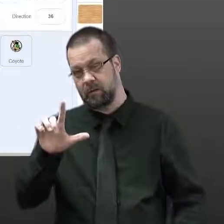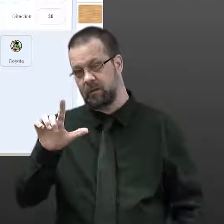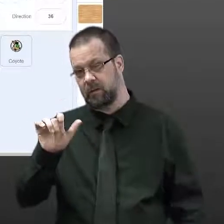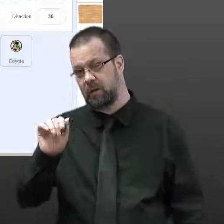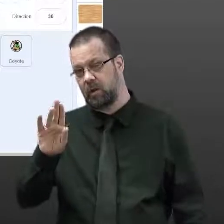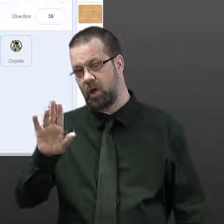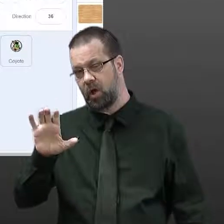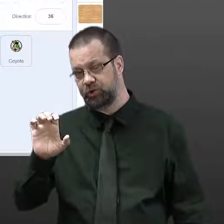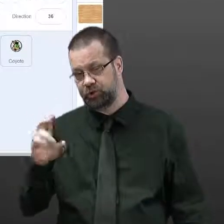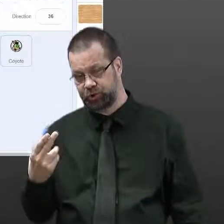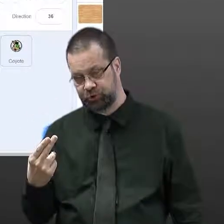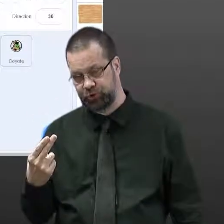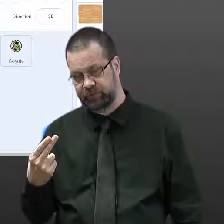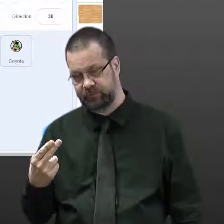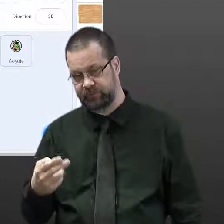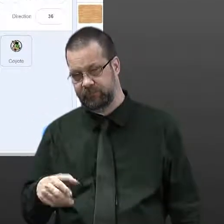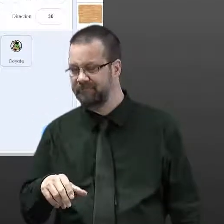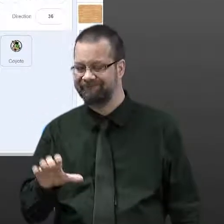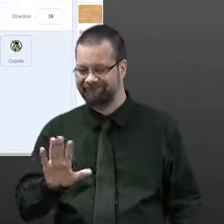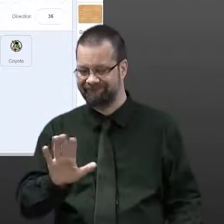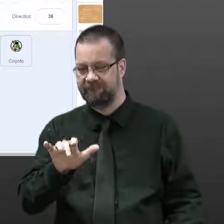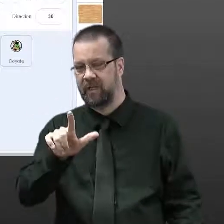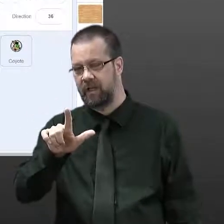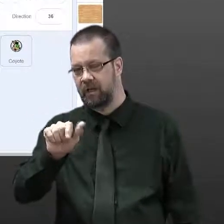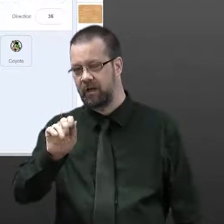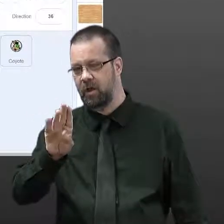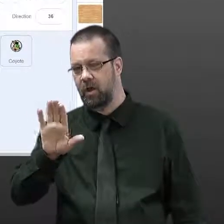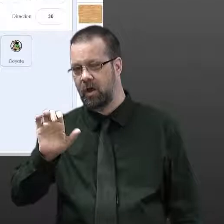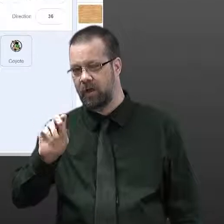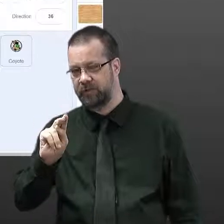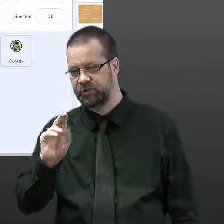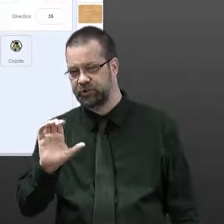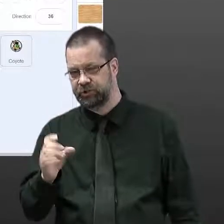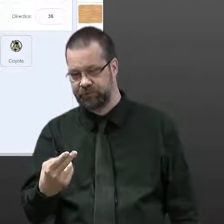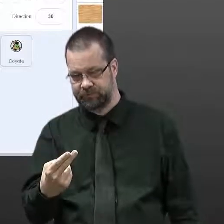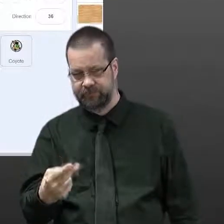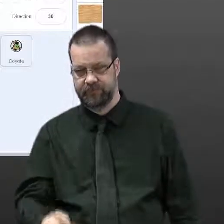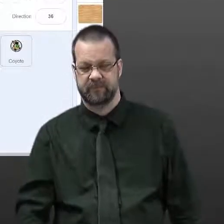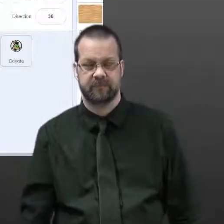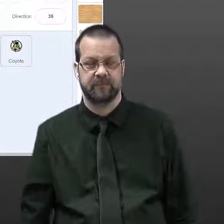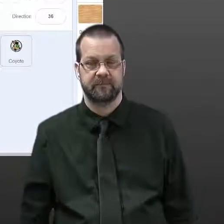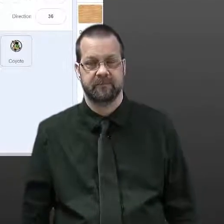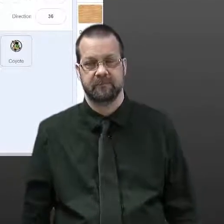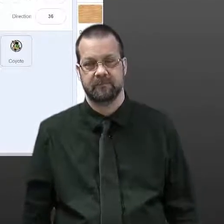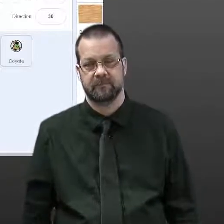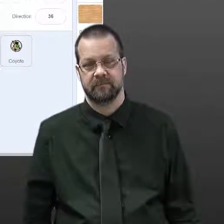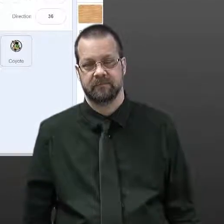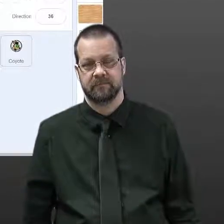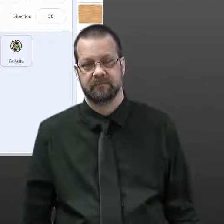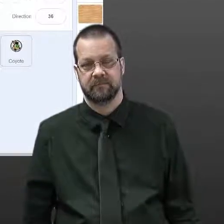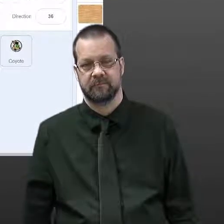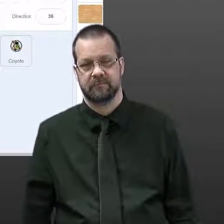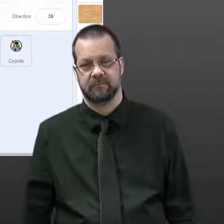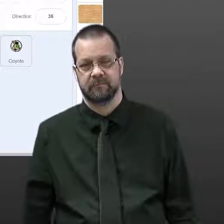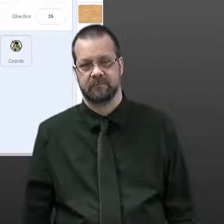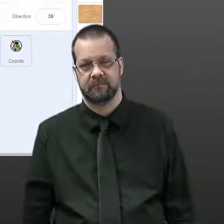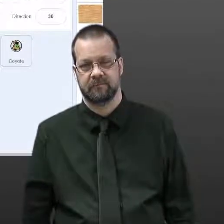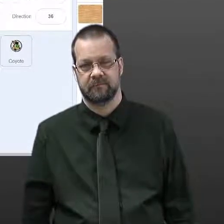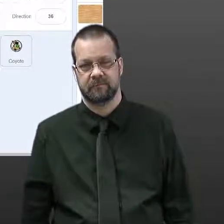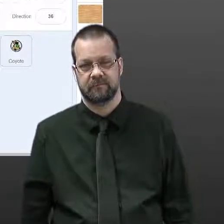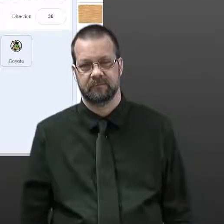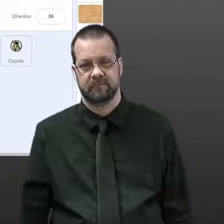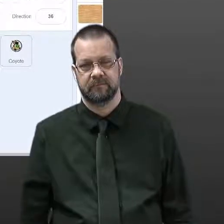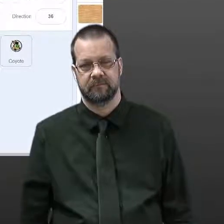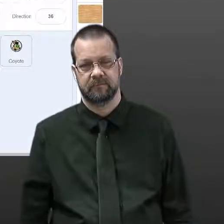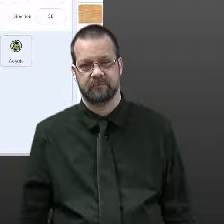launch sound. So what this will be is like a buildup of sound, and then one different